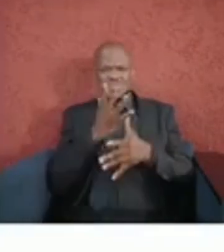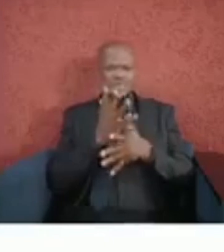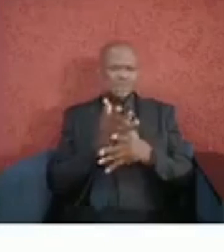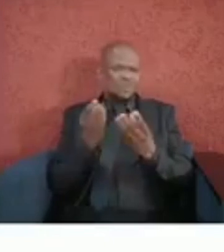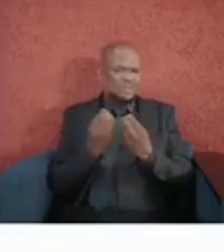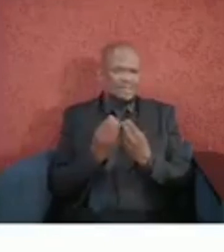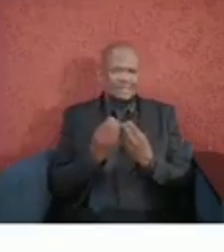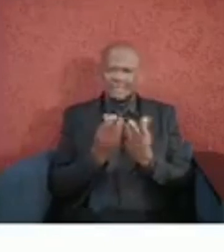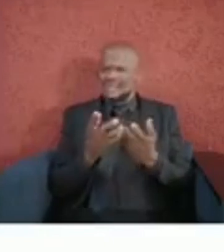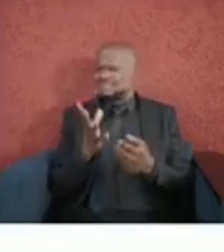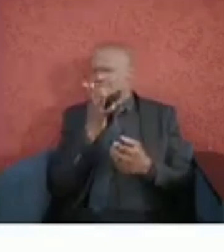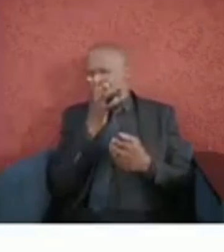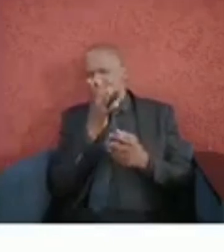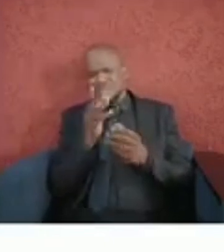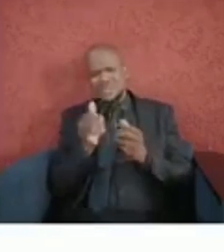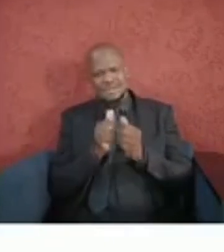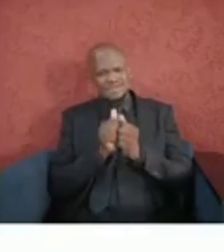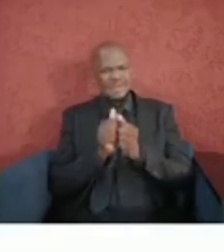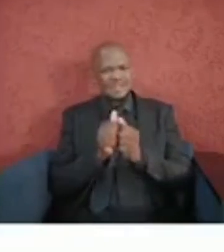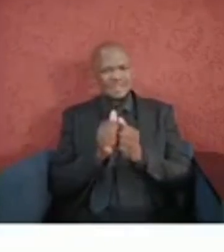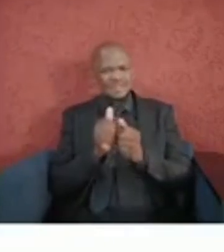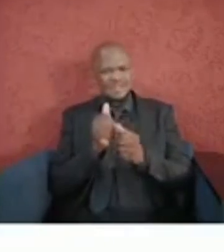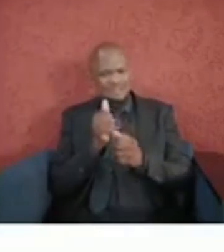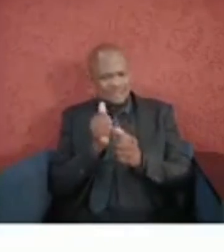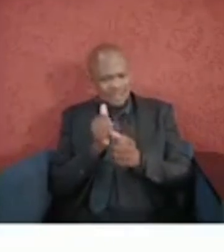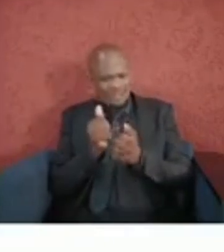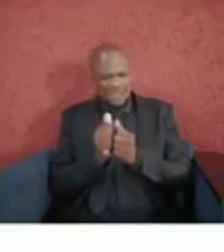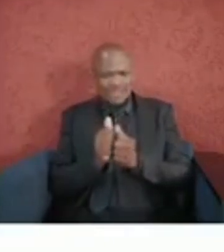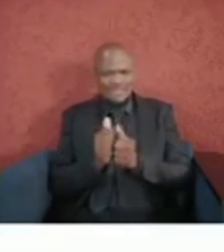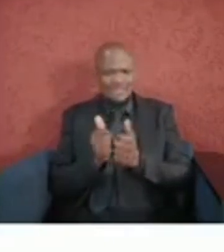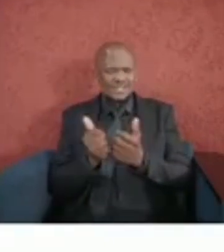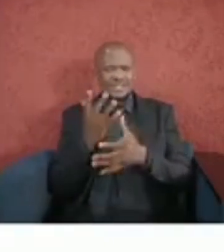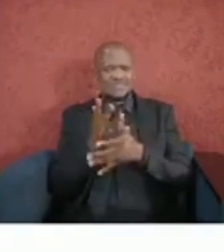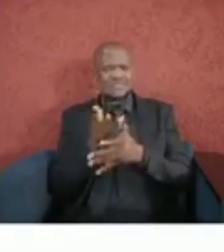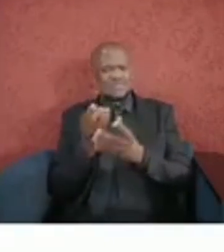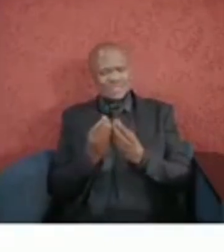great partners that we're working with, all the social media platforms, to ensuring that